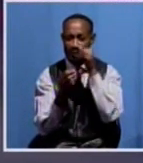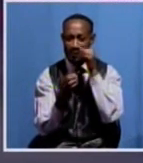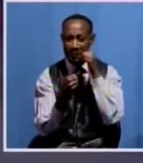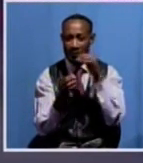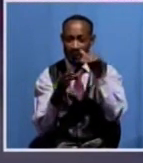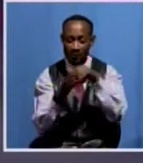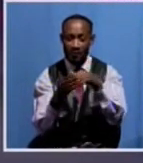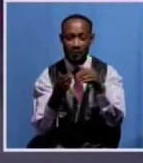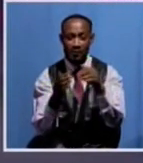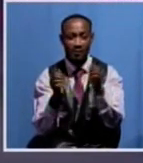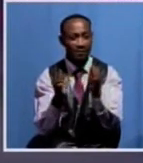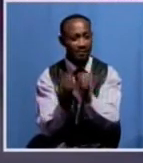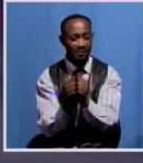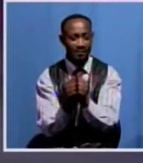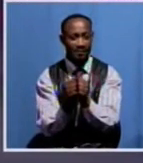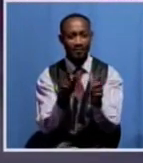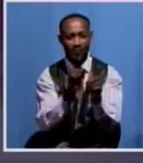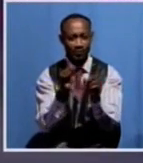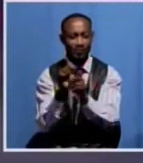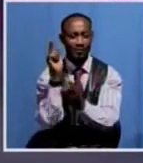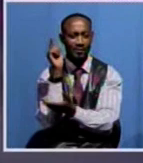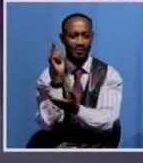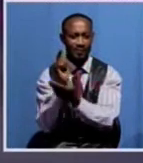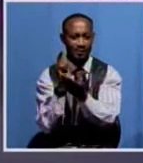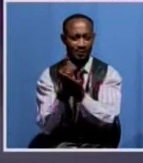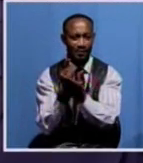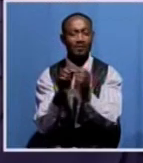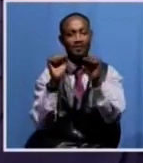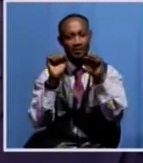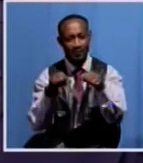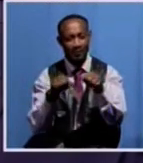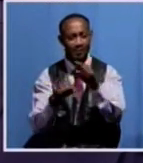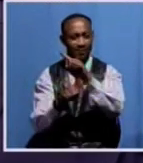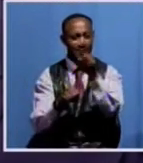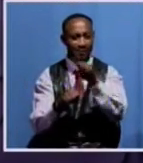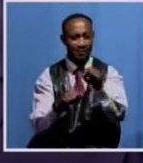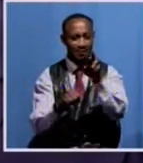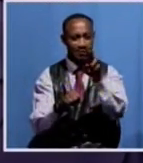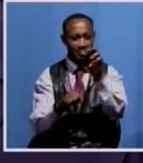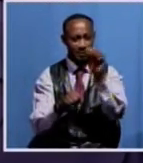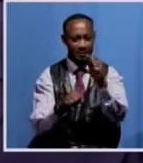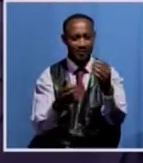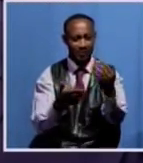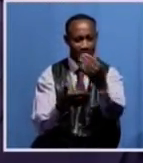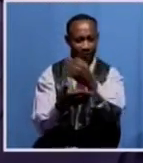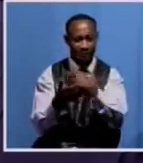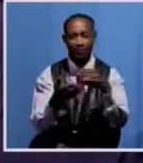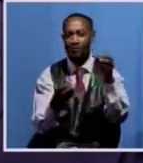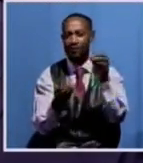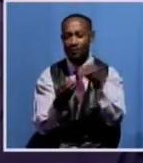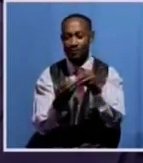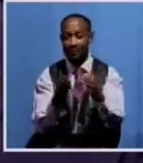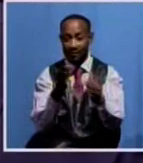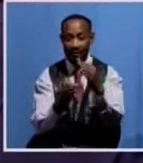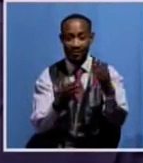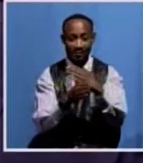that, you will also improve the ability of ZRA to collect more. Because if there is business taking